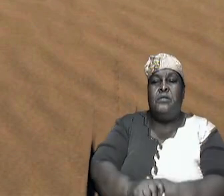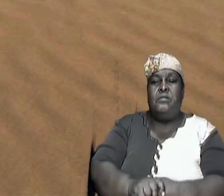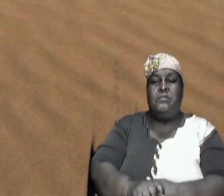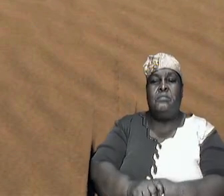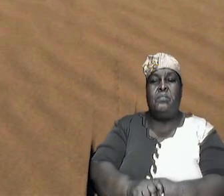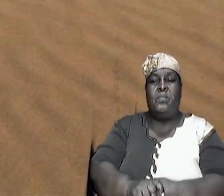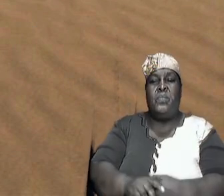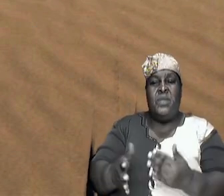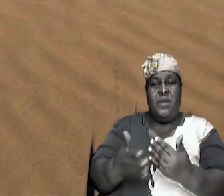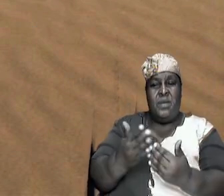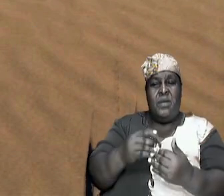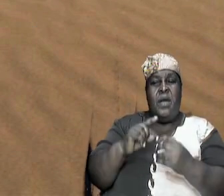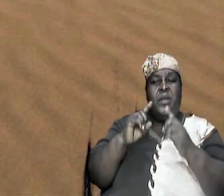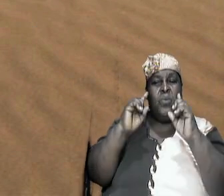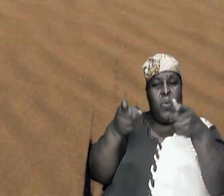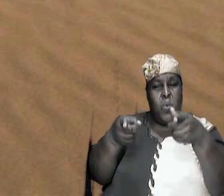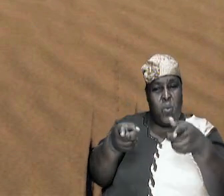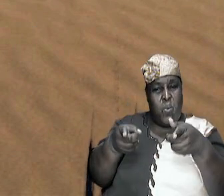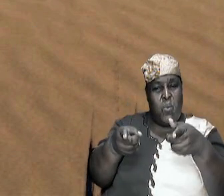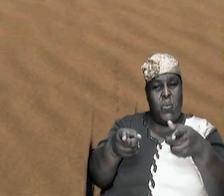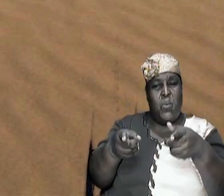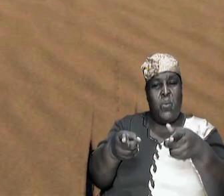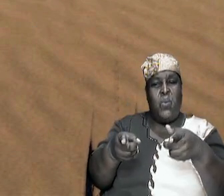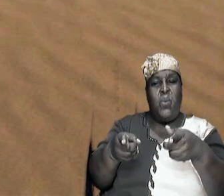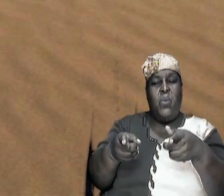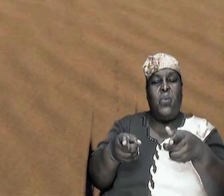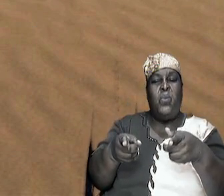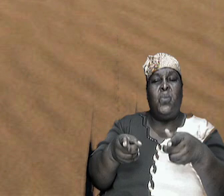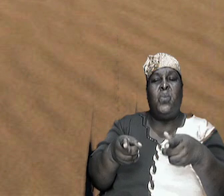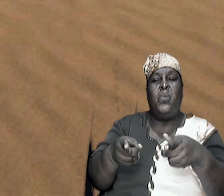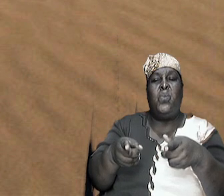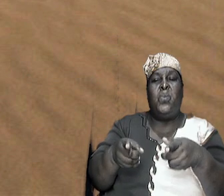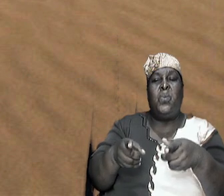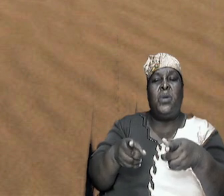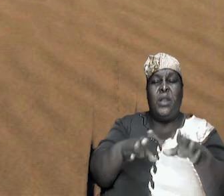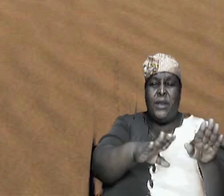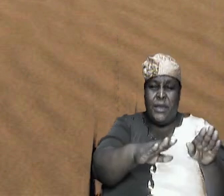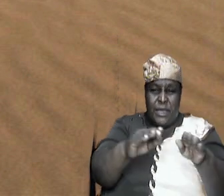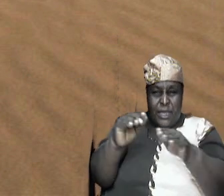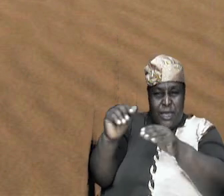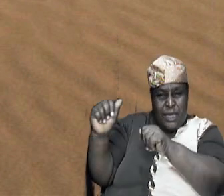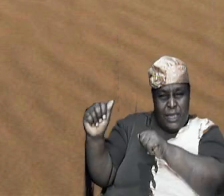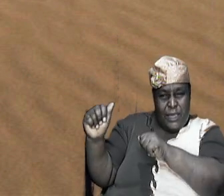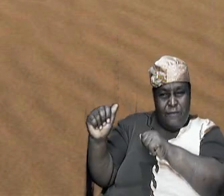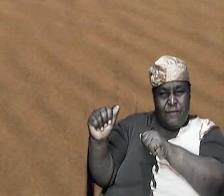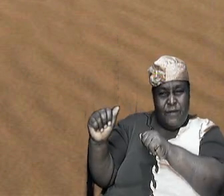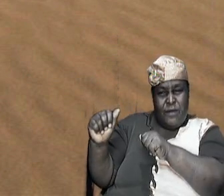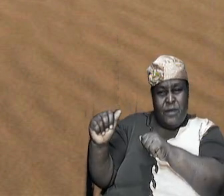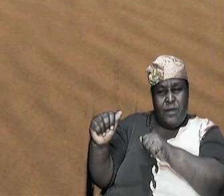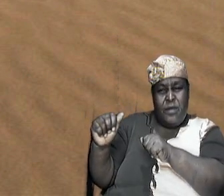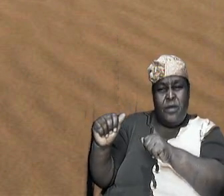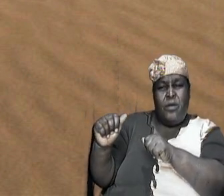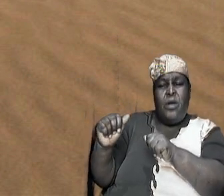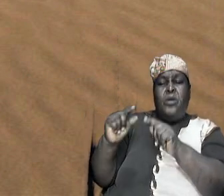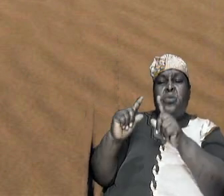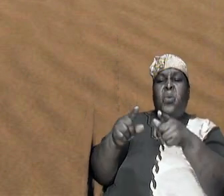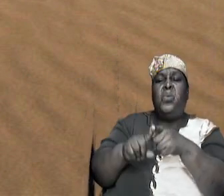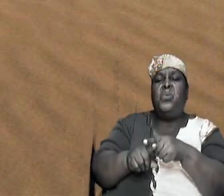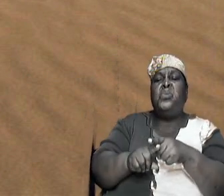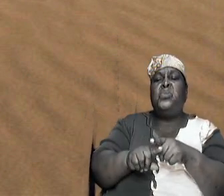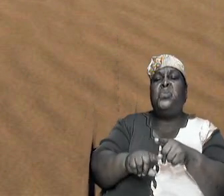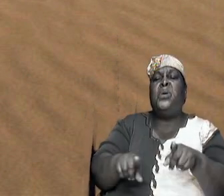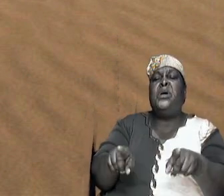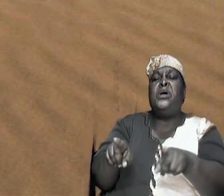said that he went and he actually, then he departed, Barnabas, to Tarsus for to